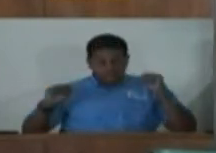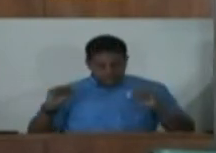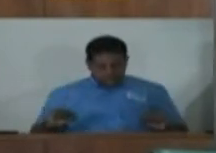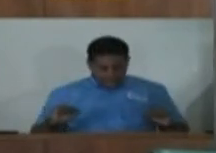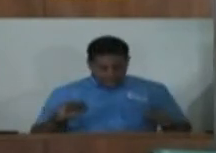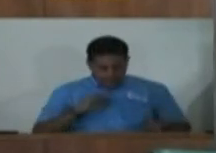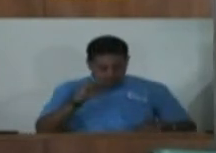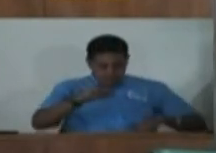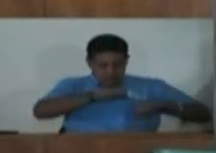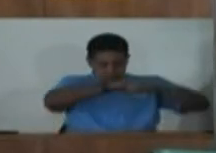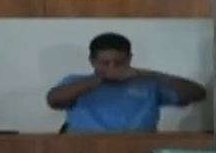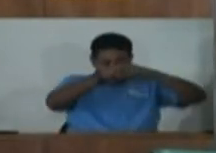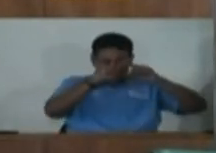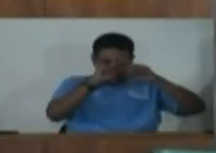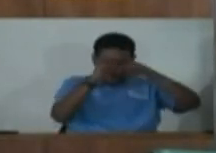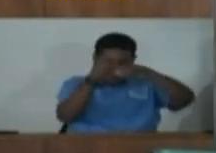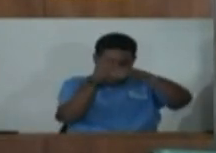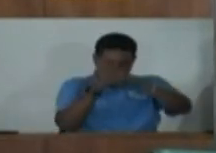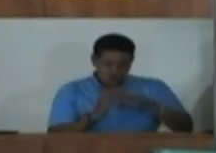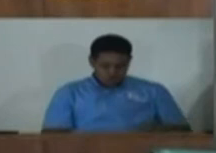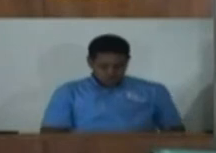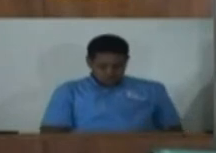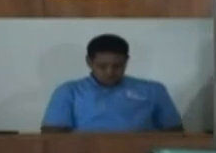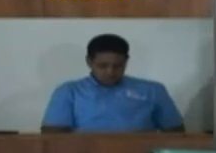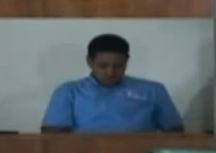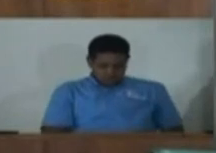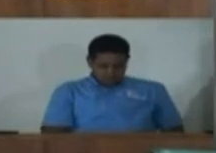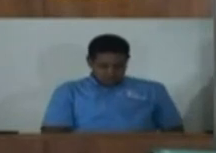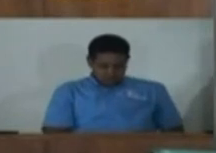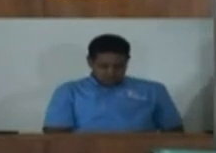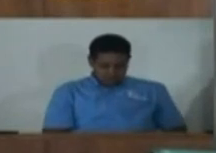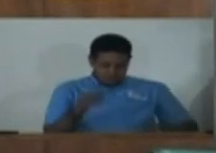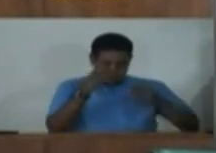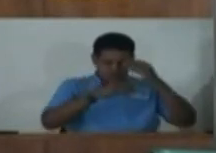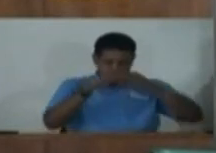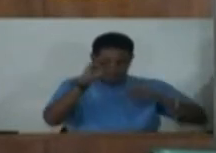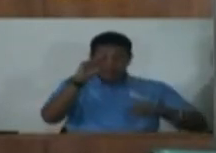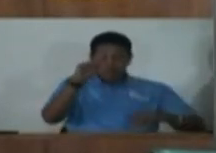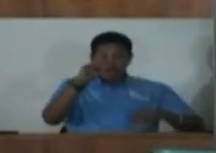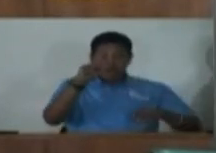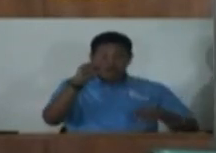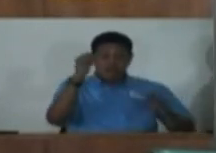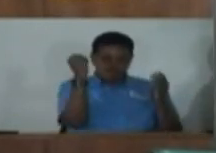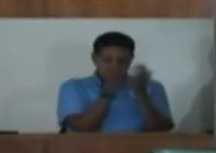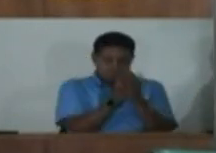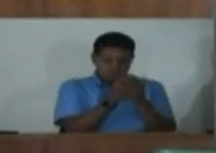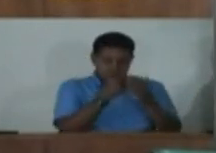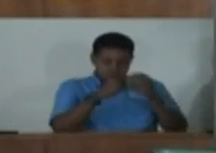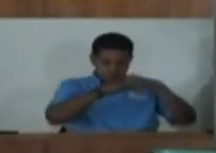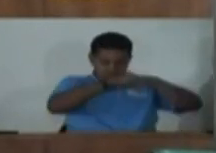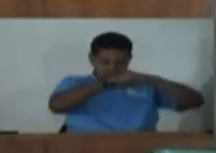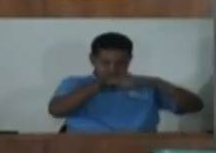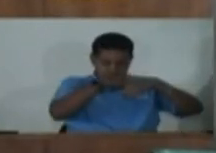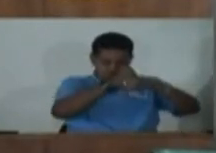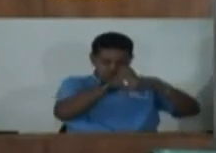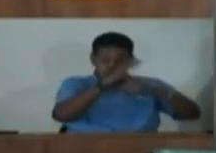It protects products, the trademark protects products, it protects companies, and it